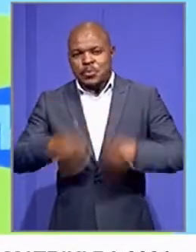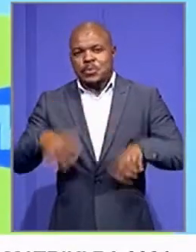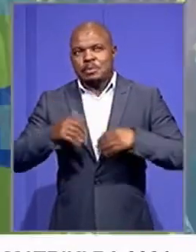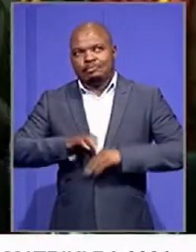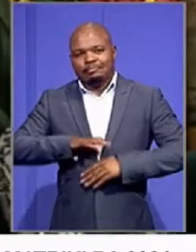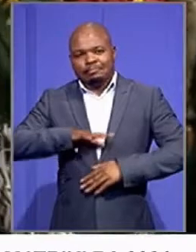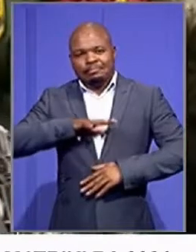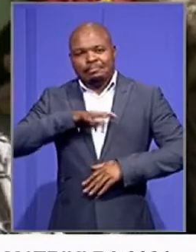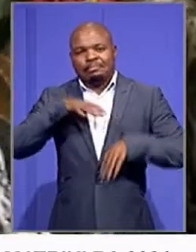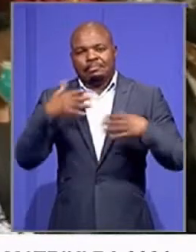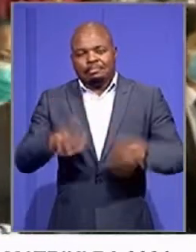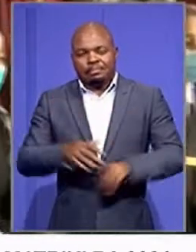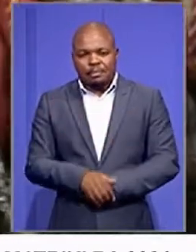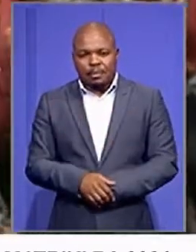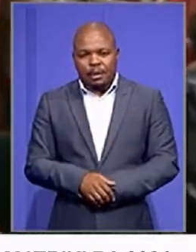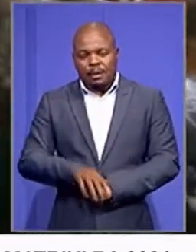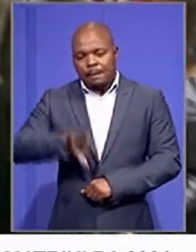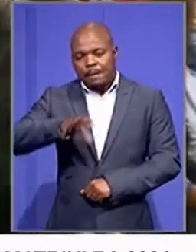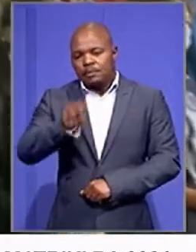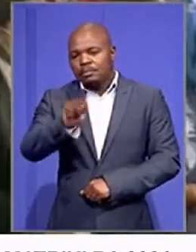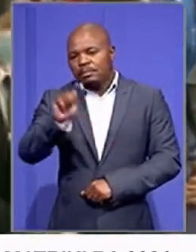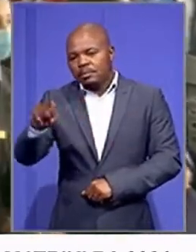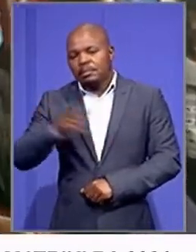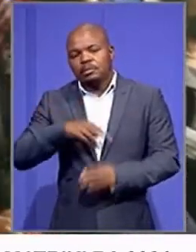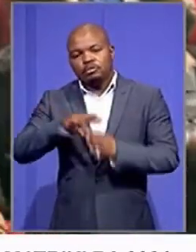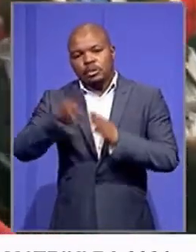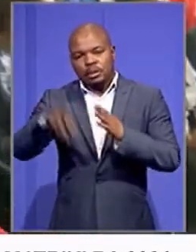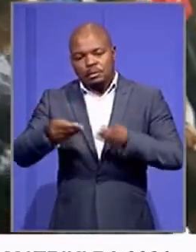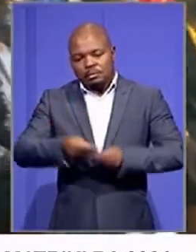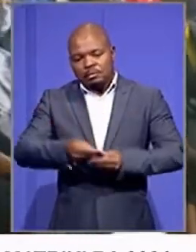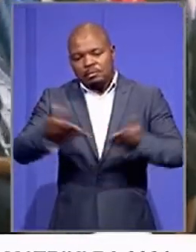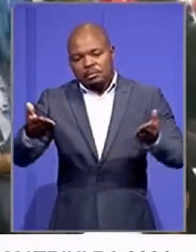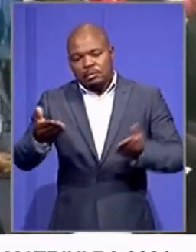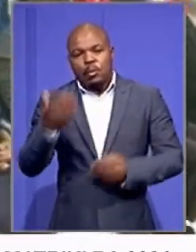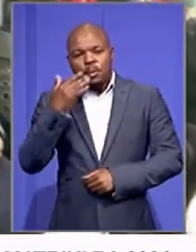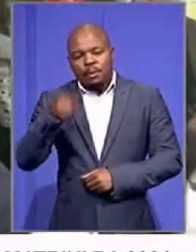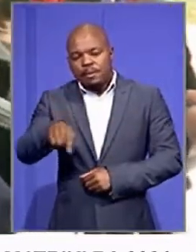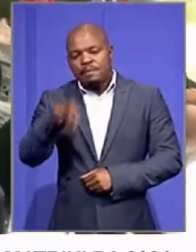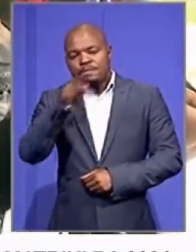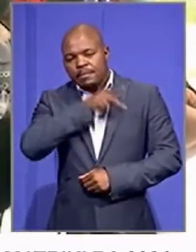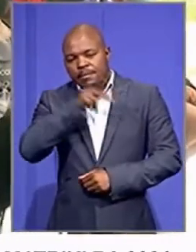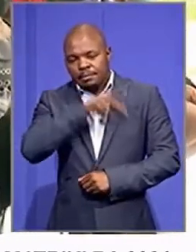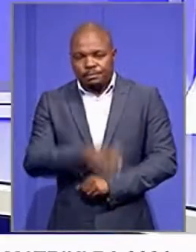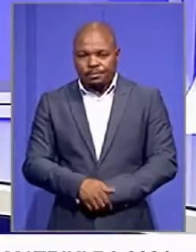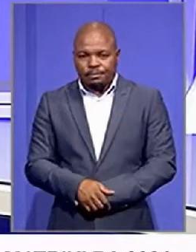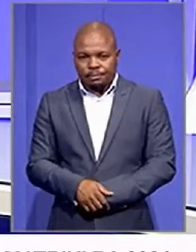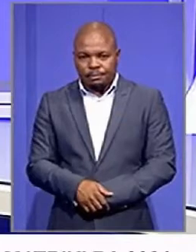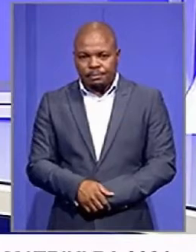amazing. Ge ile diprovince di ya go lokolla dipoelo tša barutwana ka Labohlano.